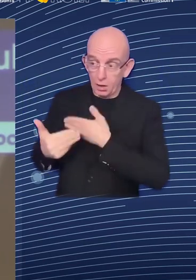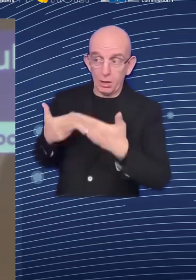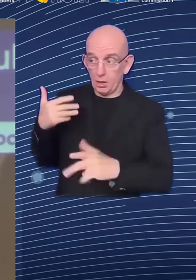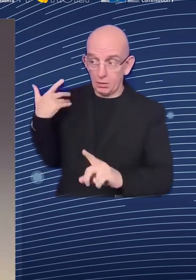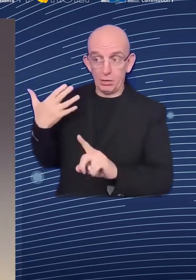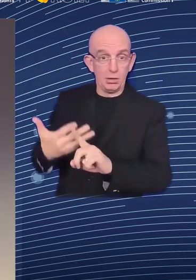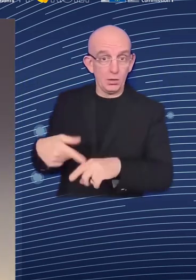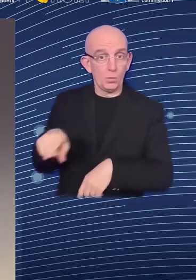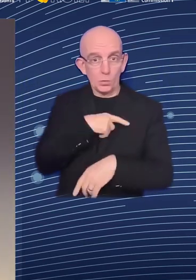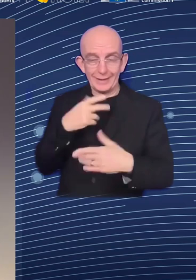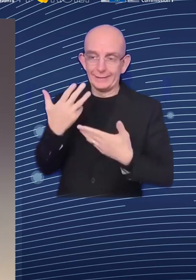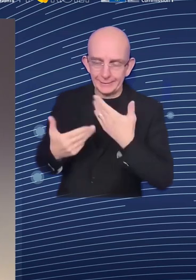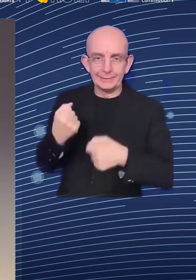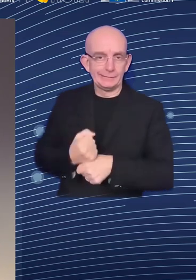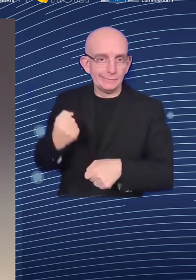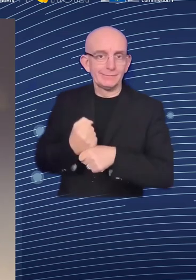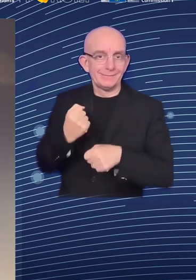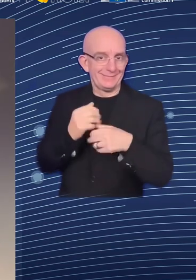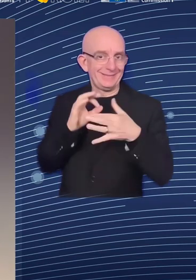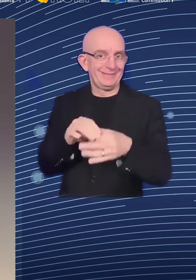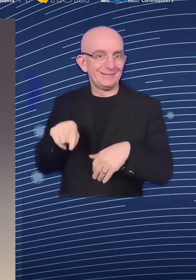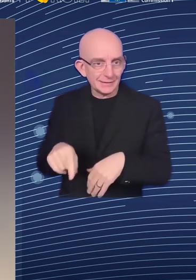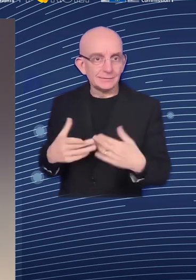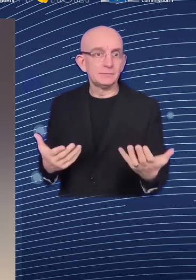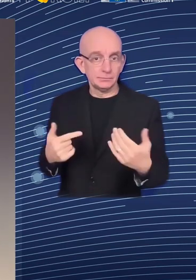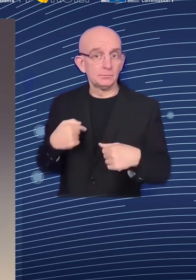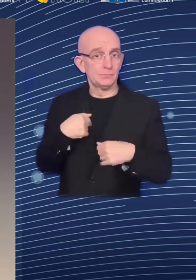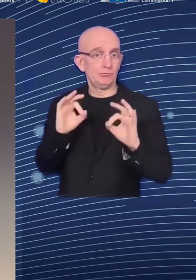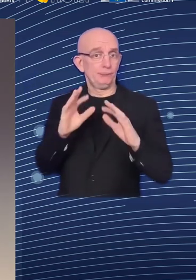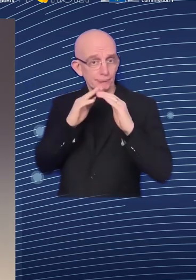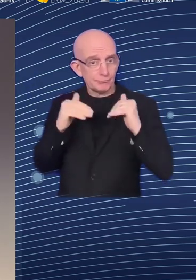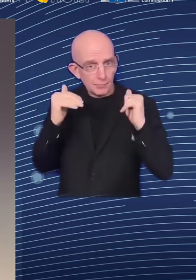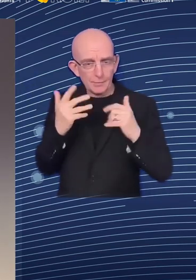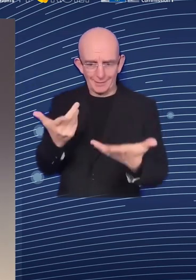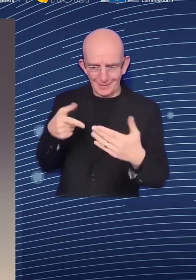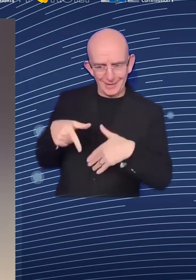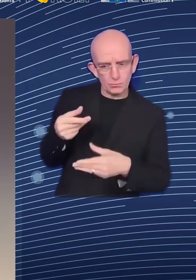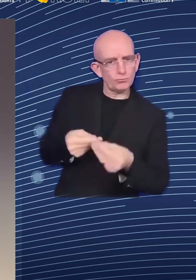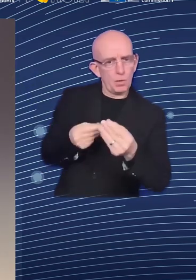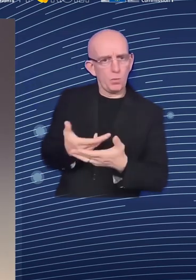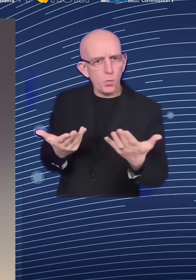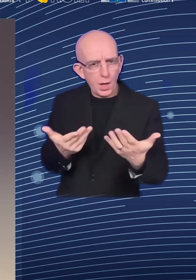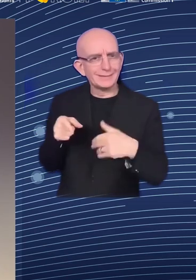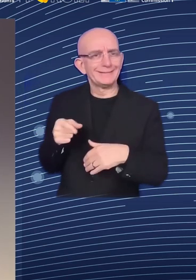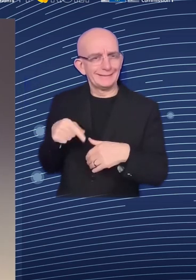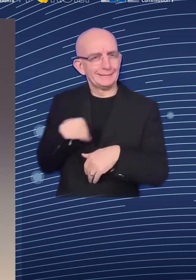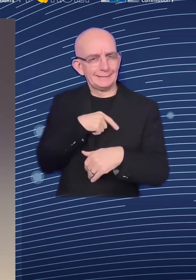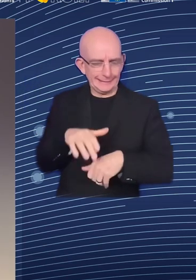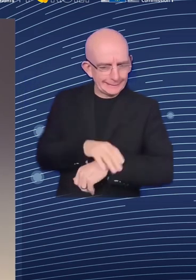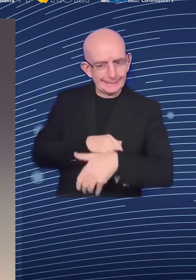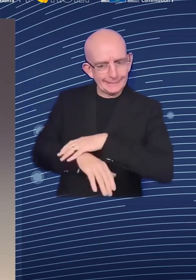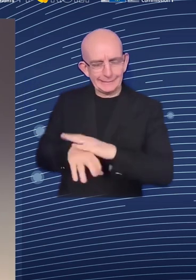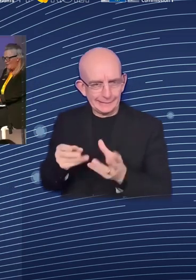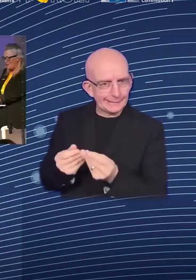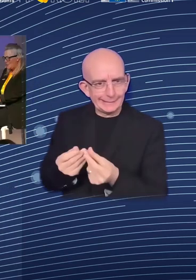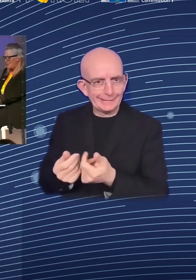issue. Inigo, I have a very specific question directed to you, asking, do you also train adult workers